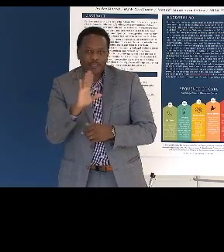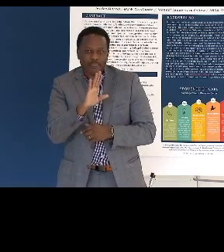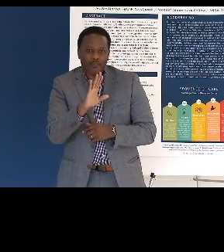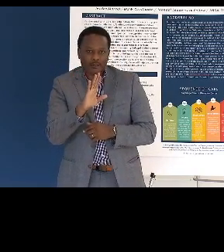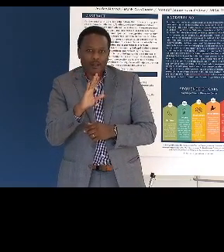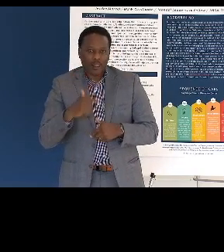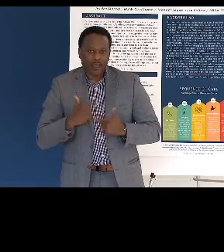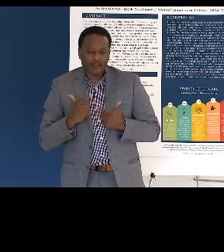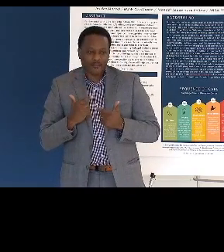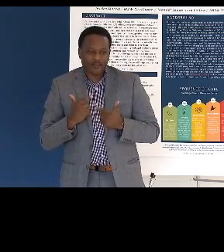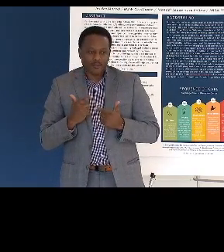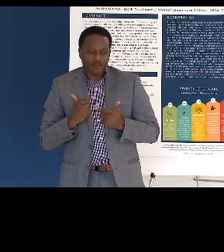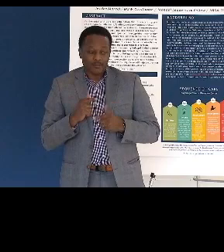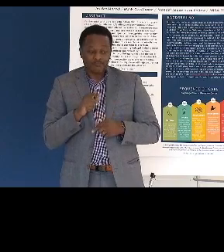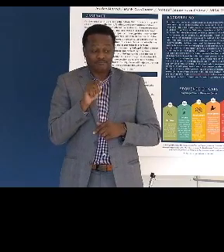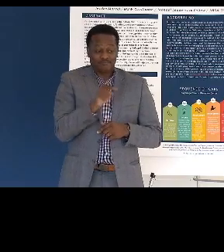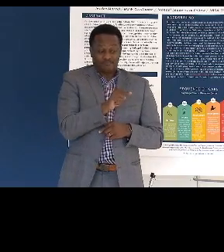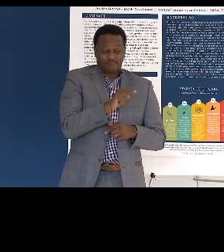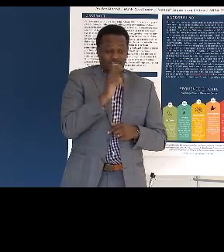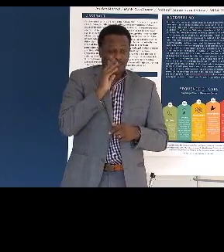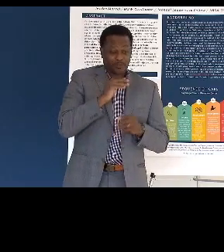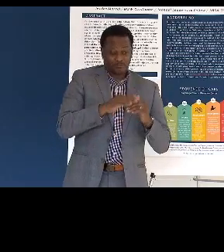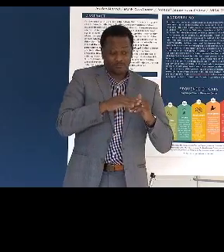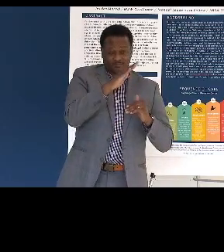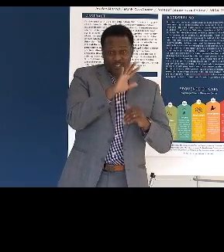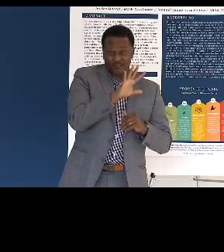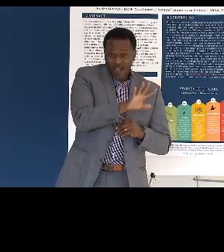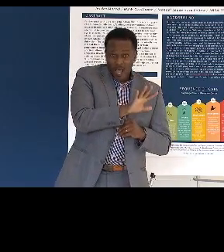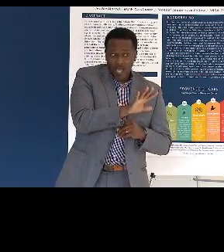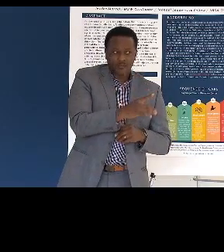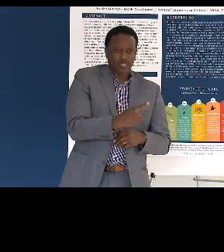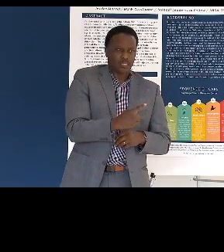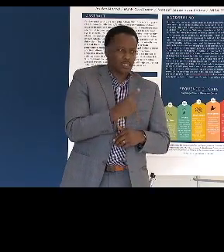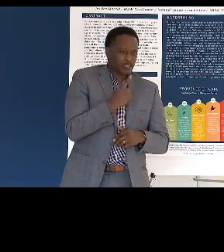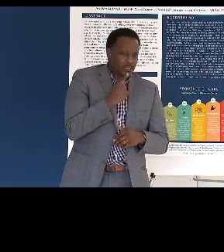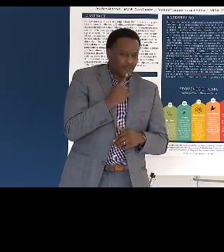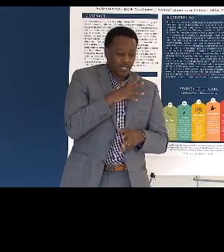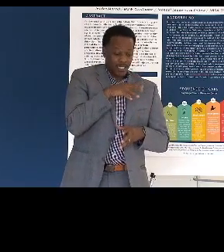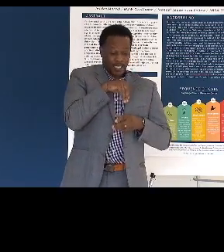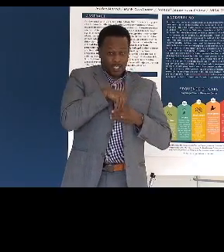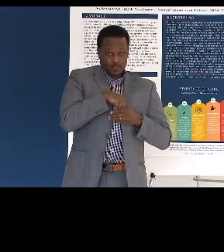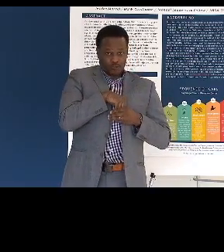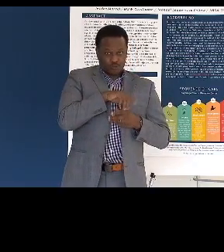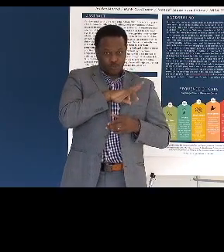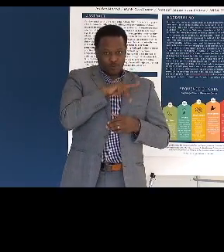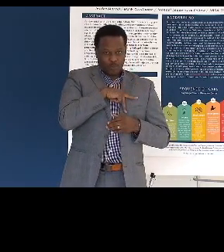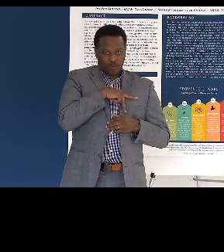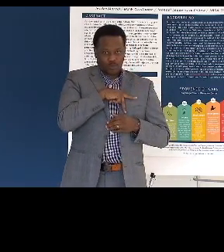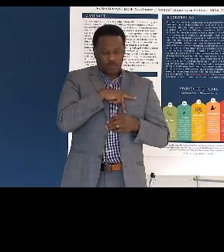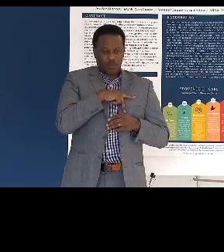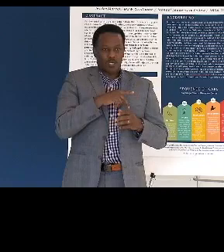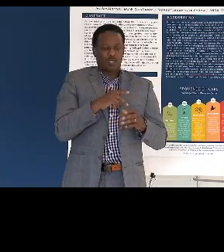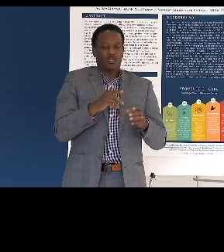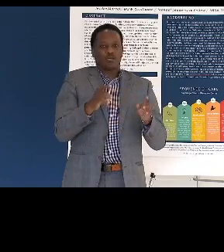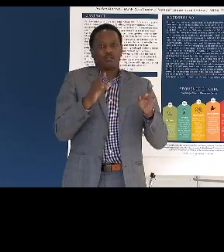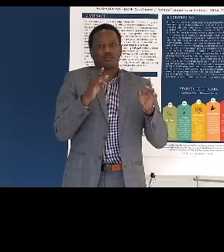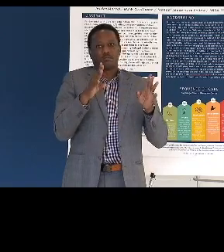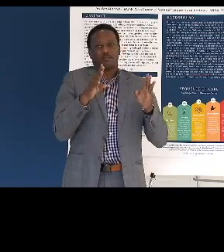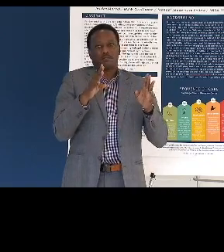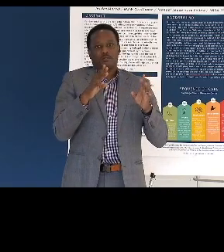This is a client population that has experienced significant interpersonal, systemic, and historical